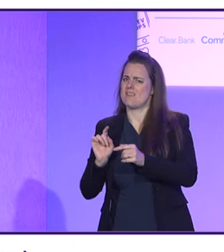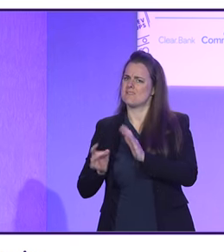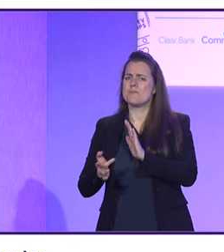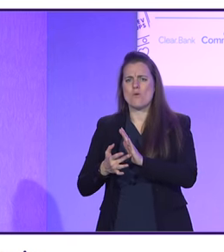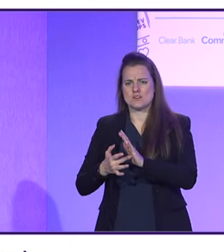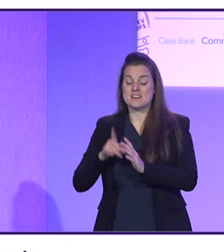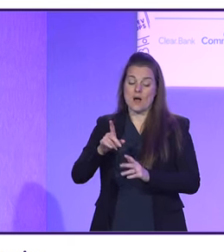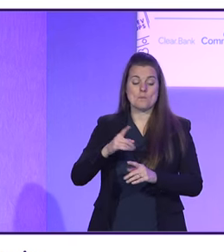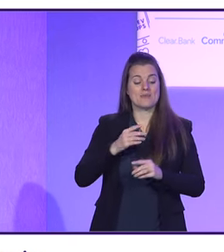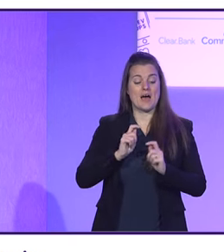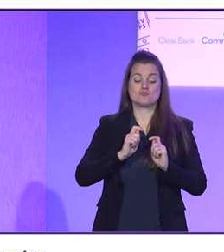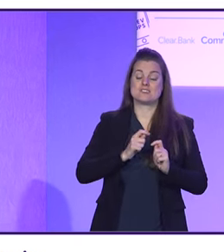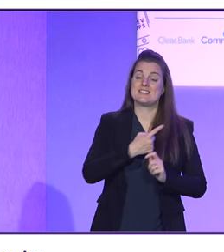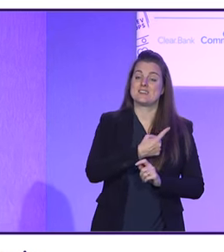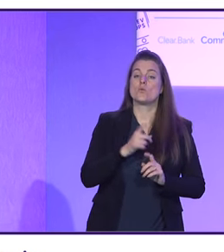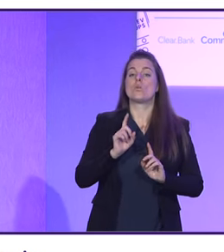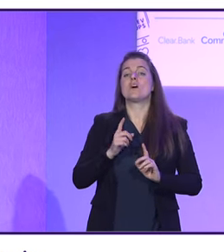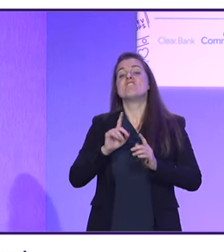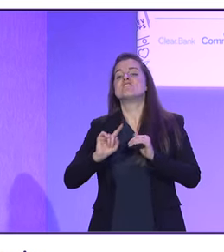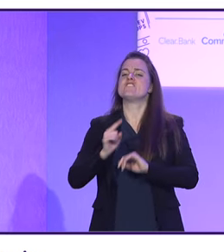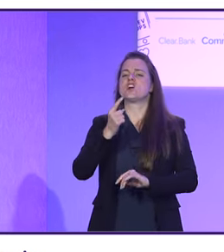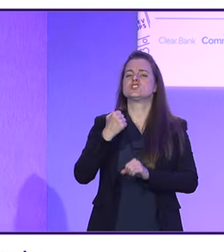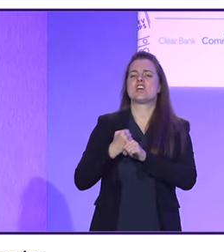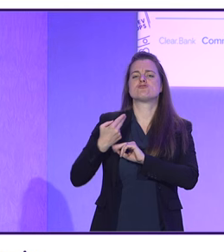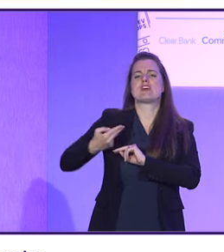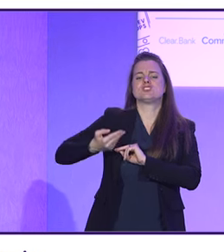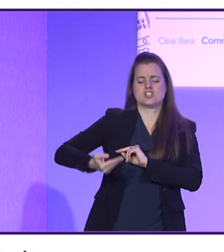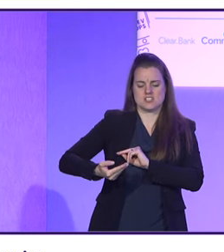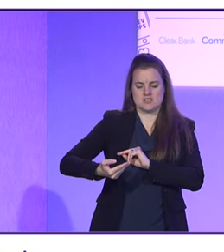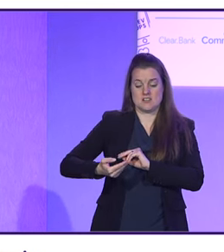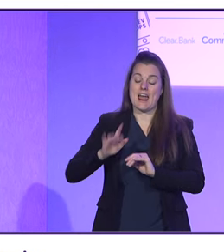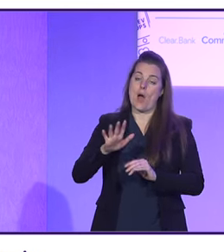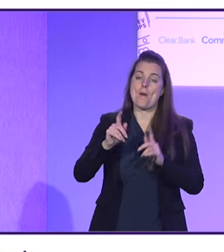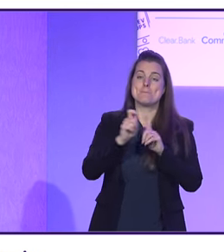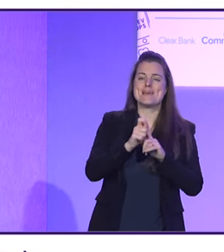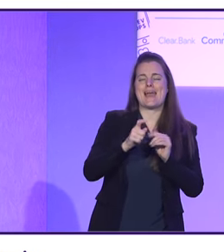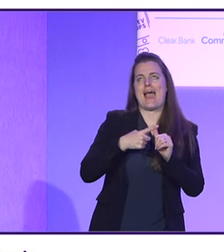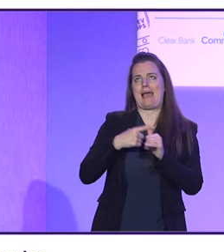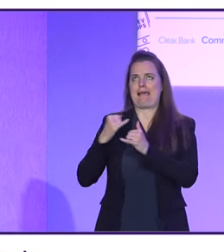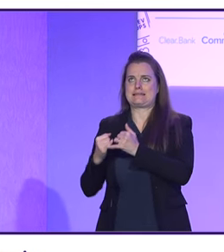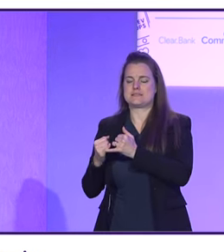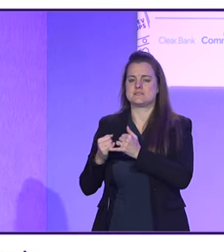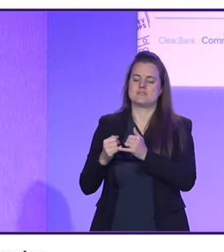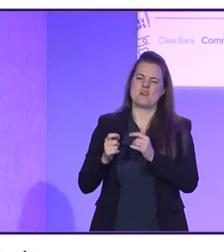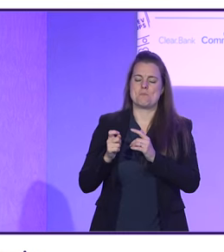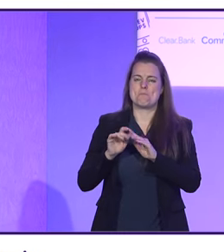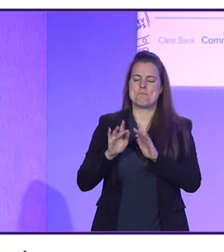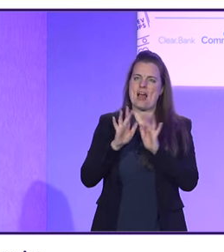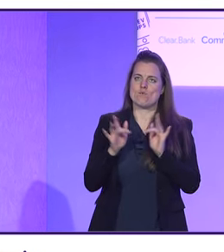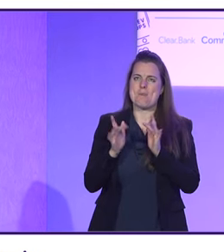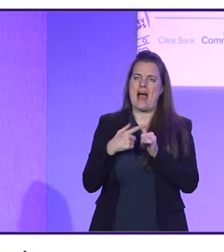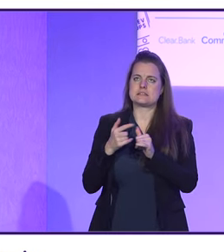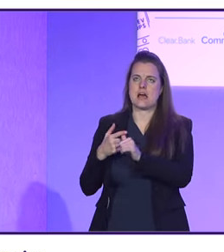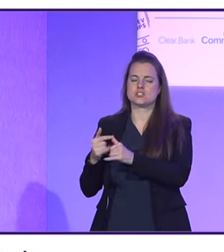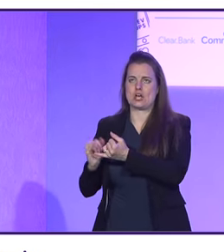platforms, and they are powerful. Platforms as a service, or PaaSes, have opened our eyes to the possibility.